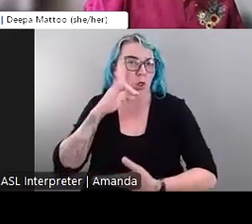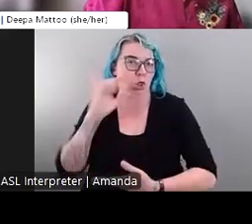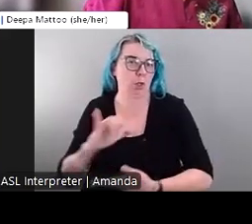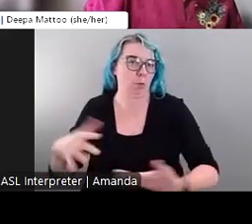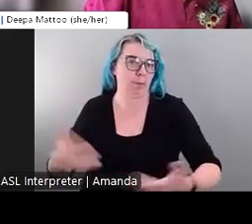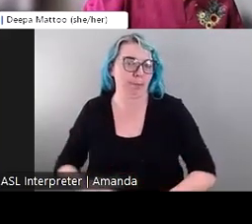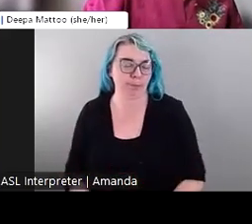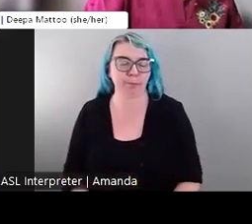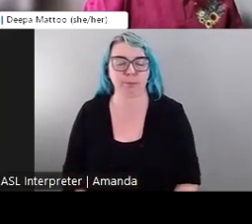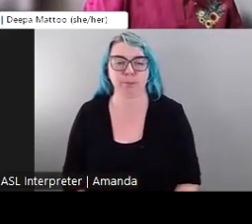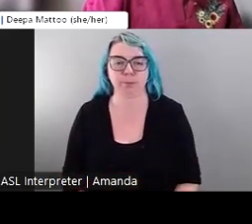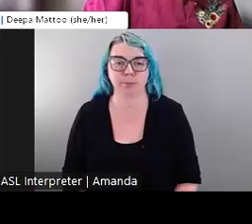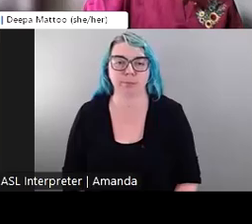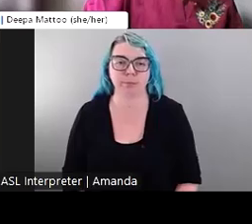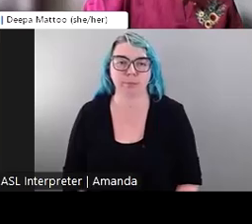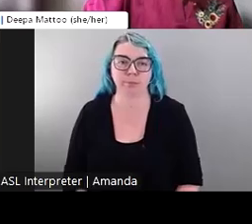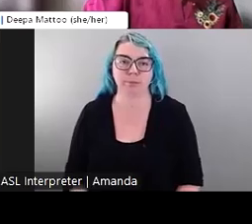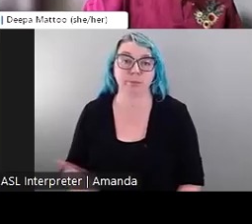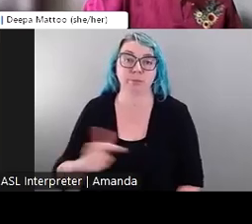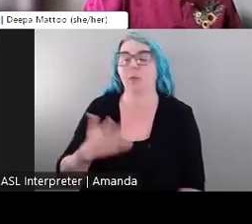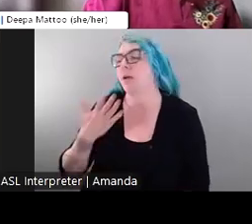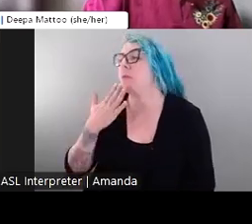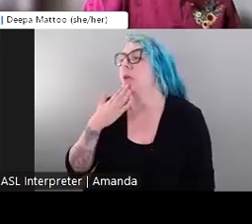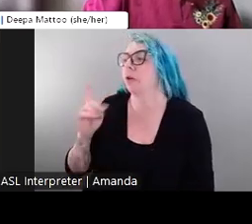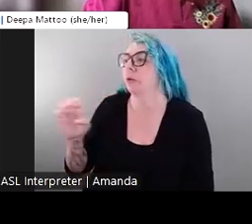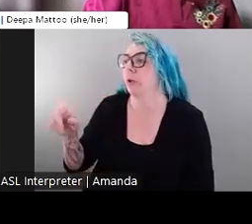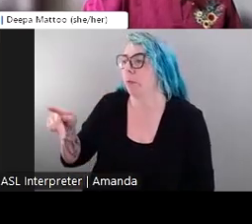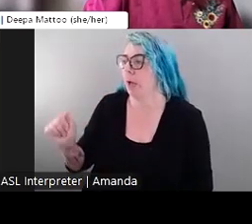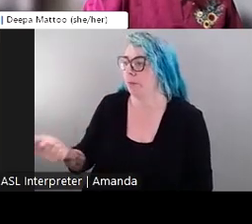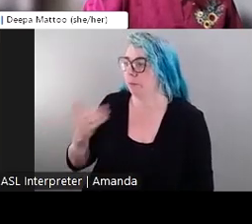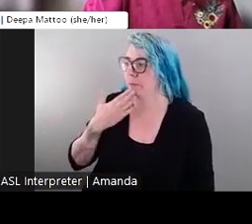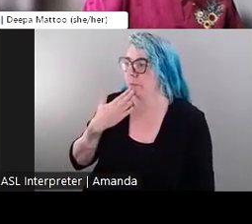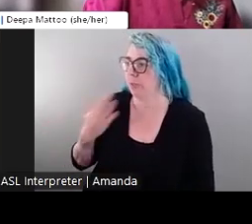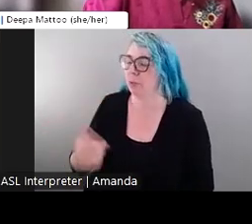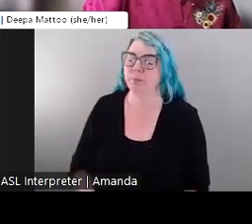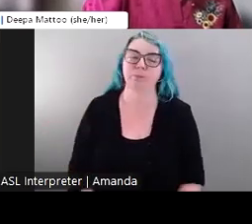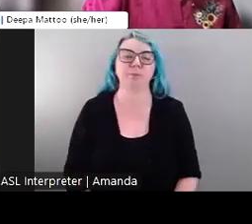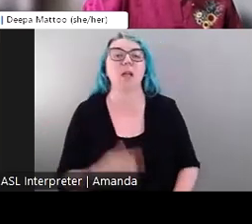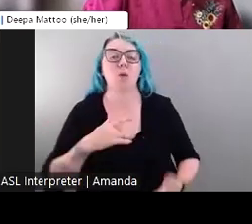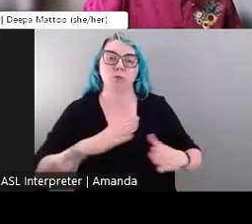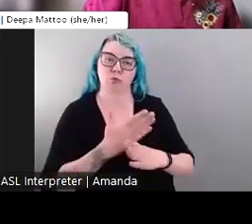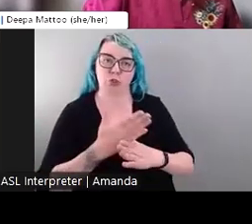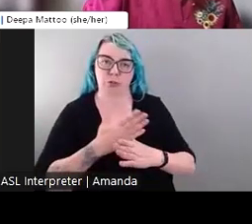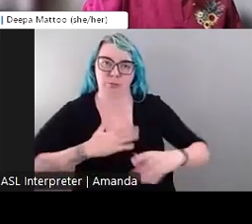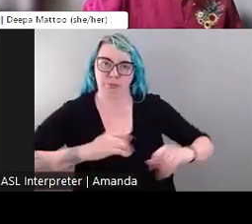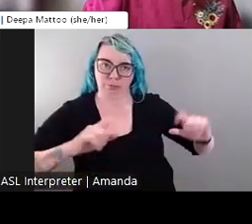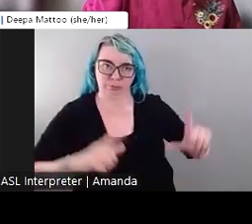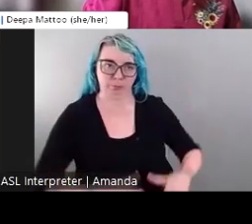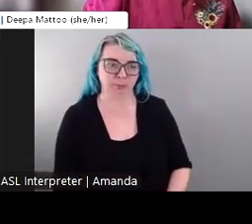Thank you, Deepa. So I'm just going to share my screen, so just bear with me for one moment.